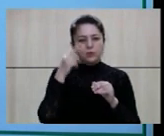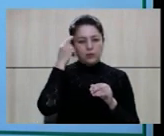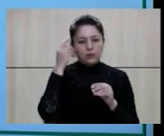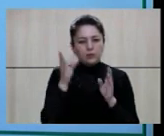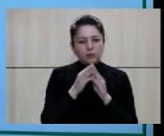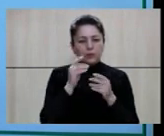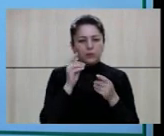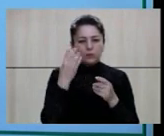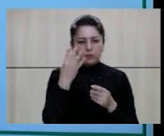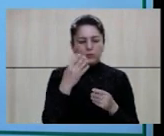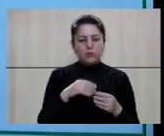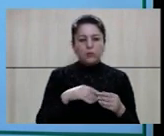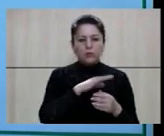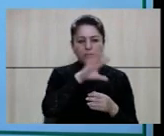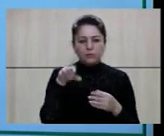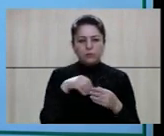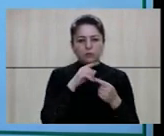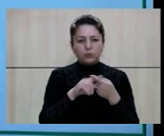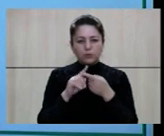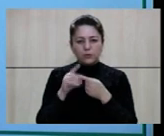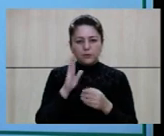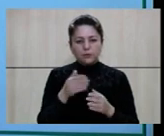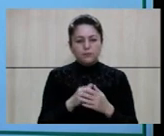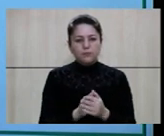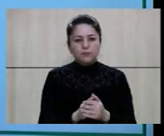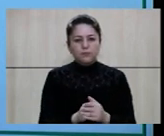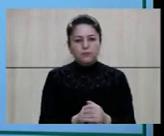Endi bularni qo'shamiz.